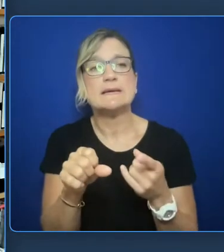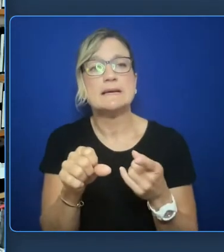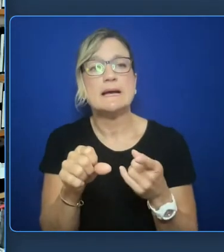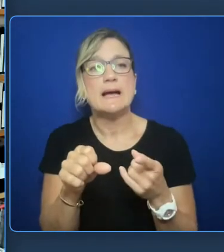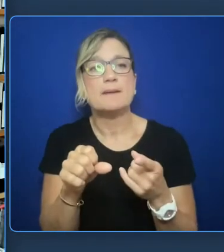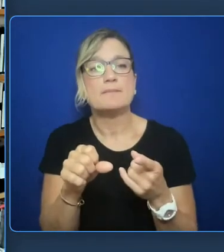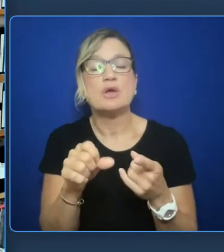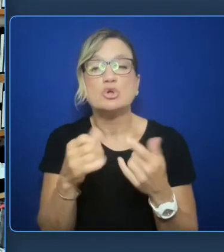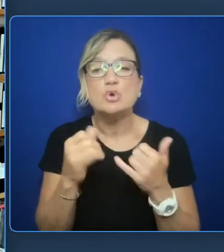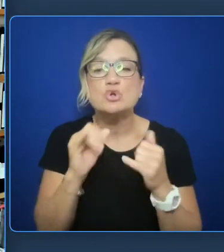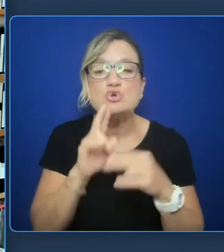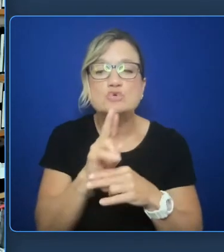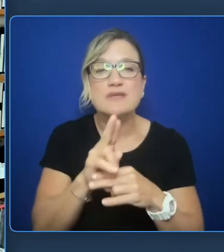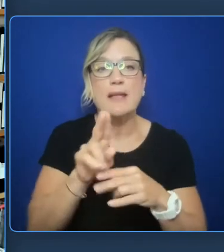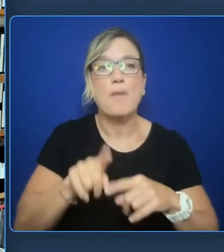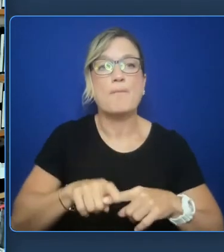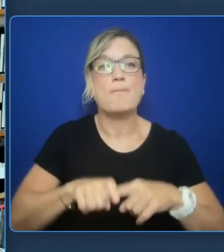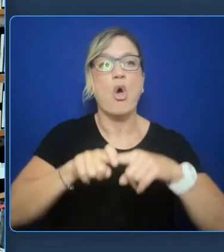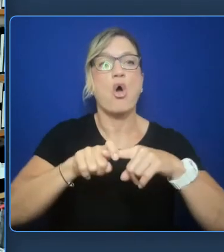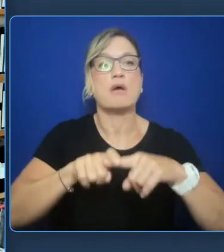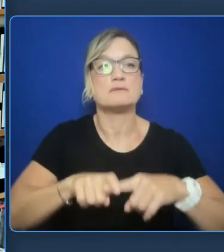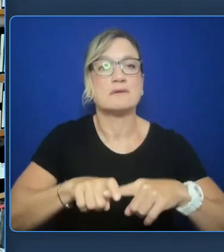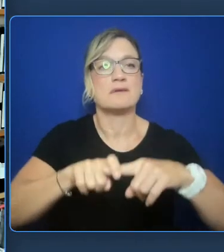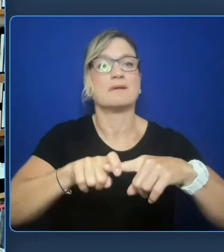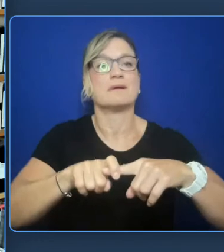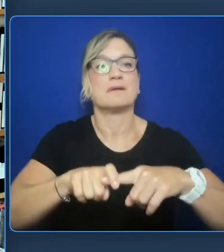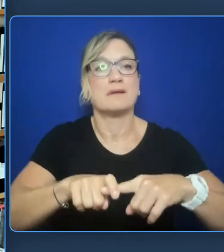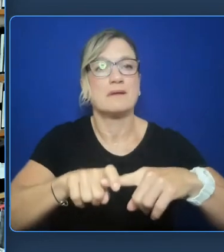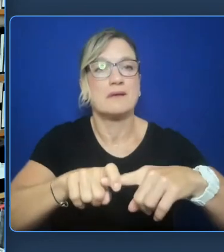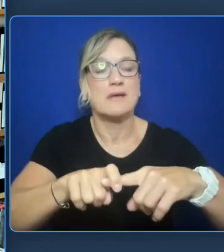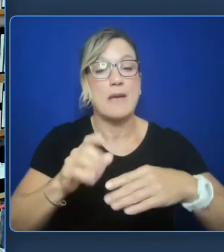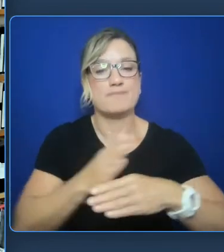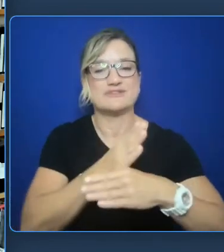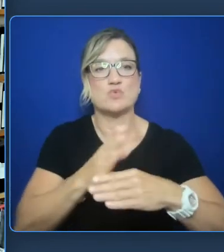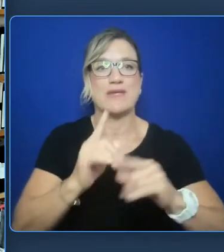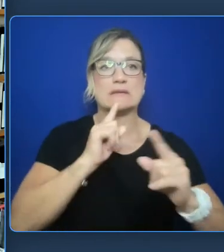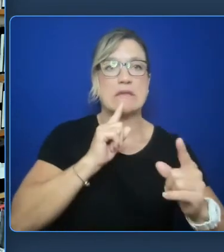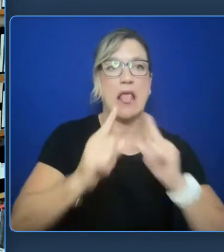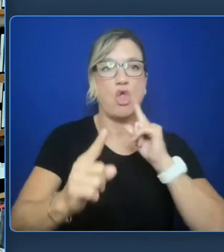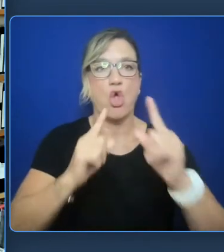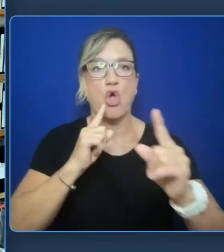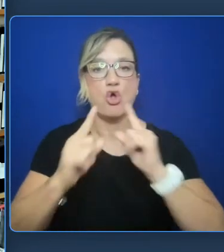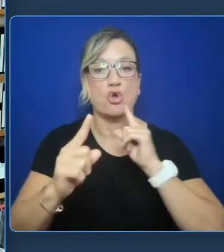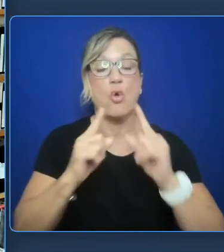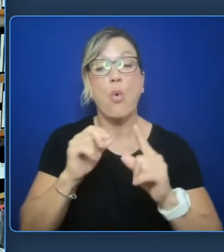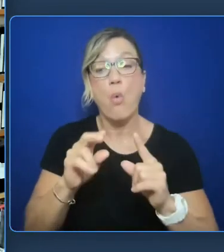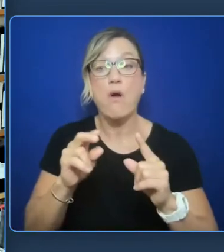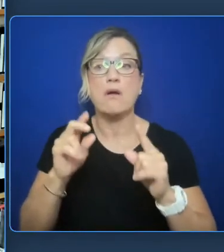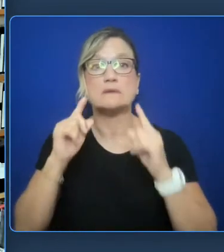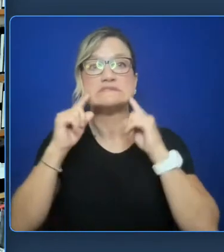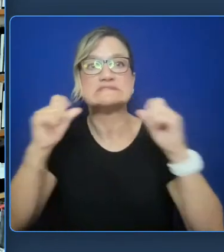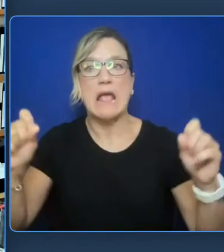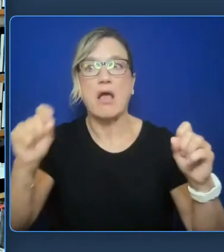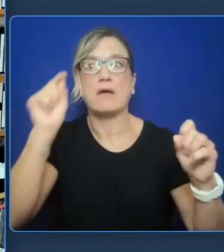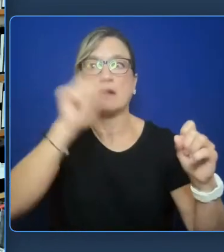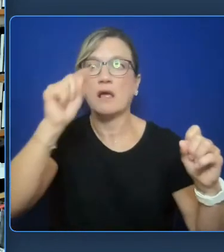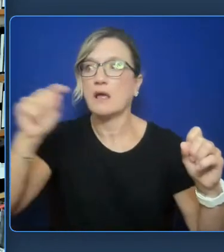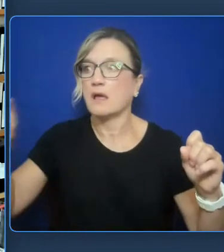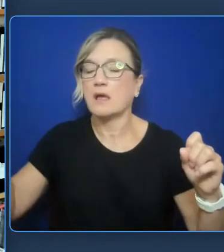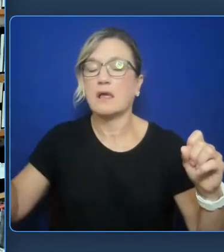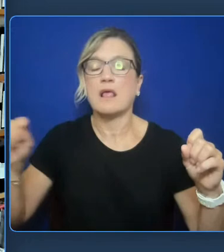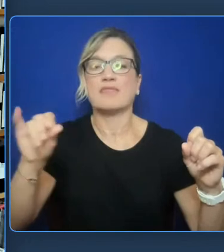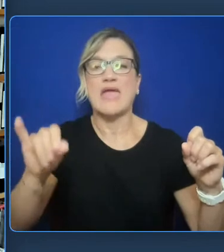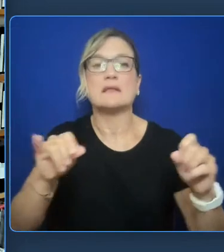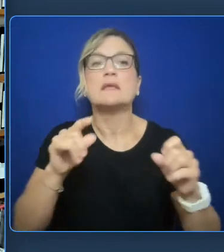of using pauses between bits and pieces of dialogue or critical sound elements, and being as spare